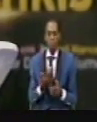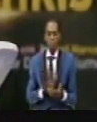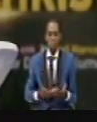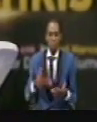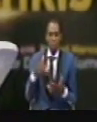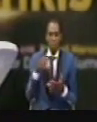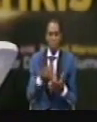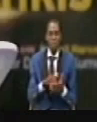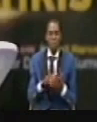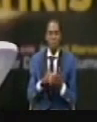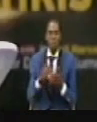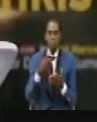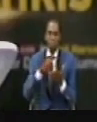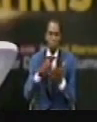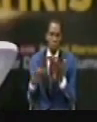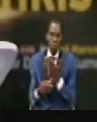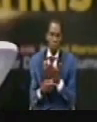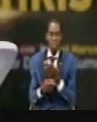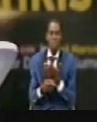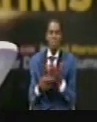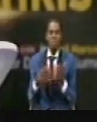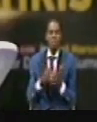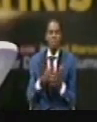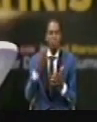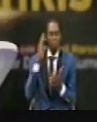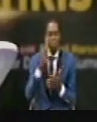+234 705 278 1389. Remember, convert rally.